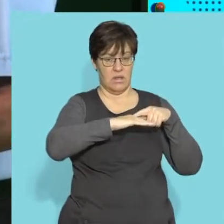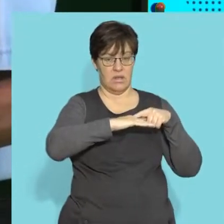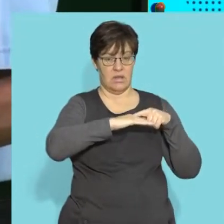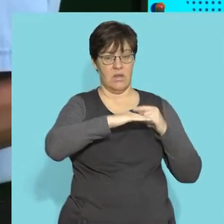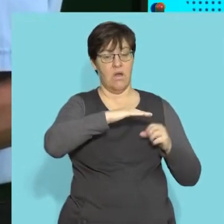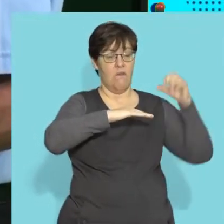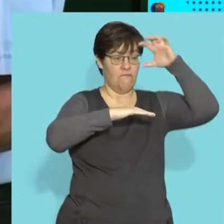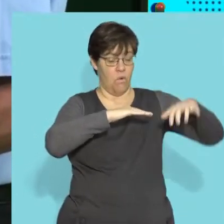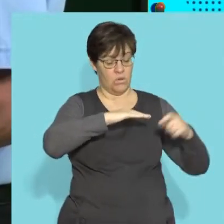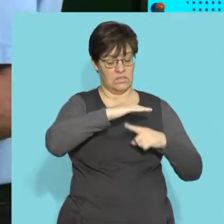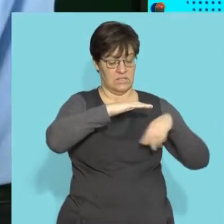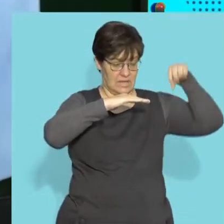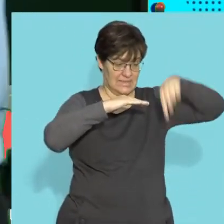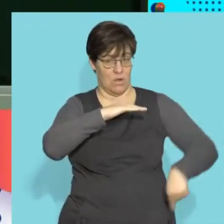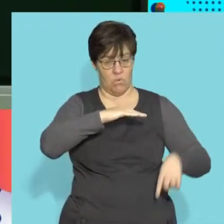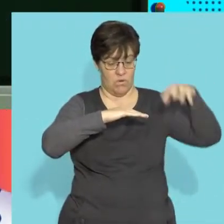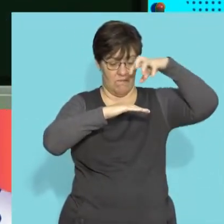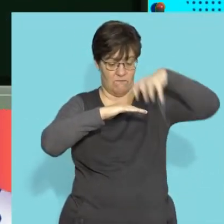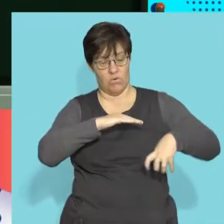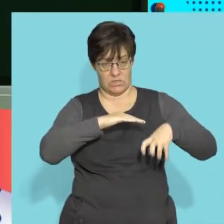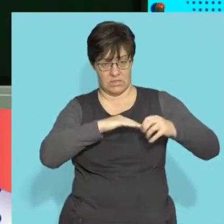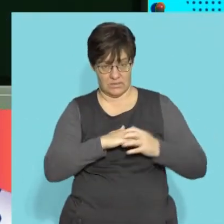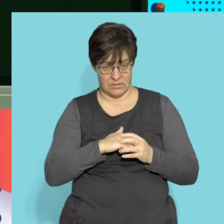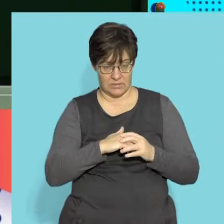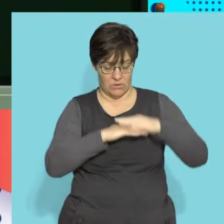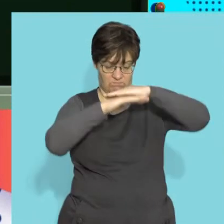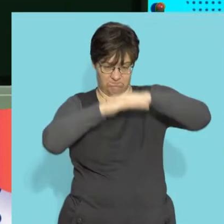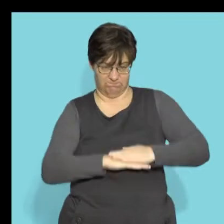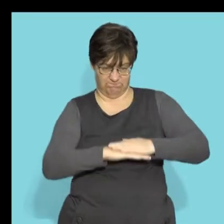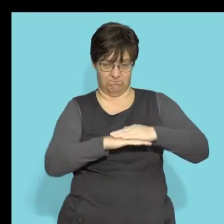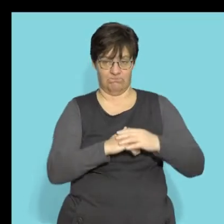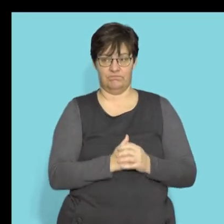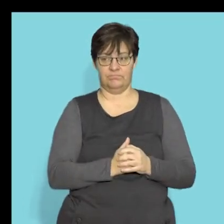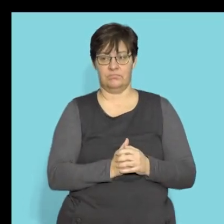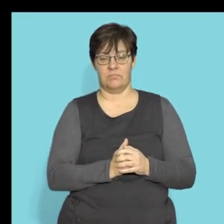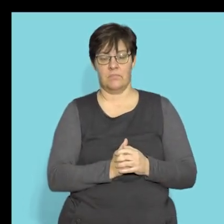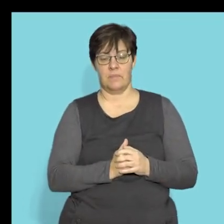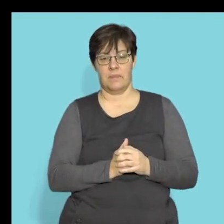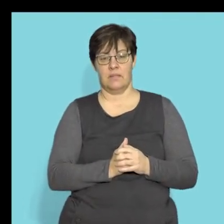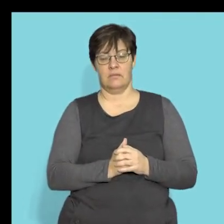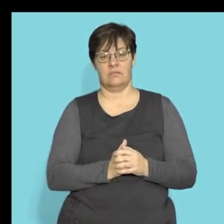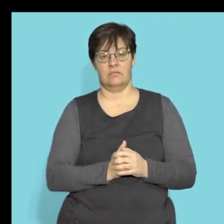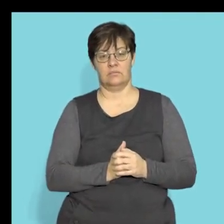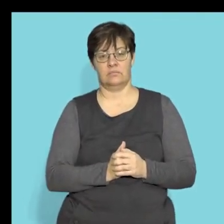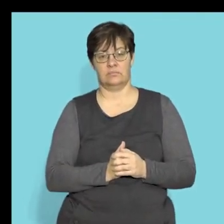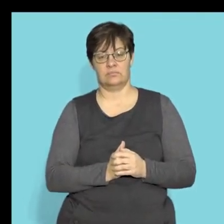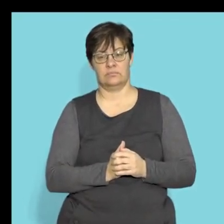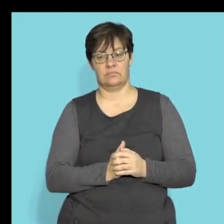on this end is going to be downwards. So I'm going to indicate that force as a downward force over